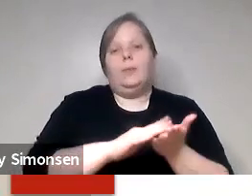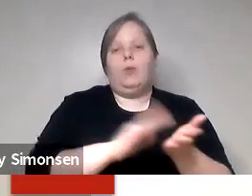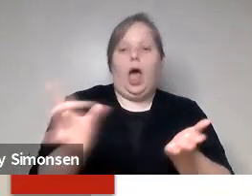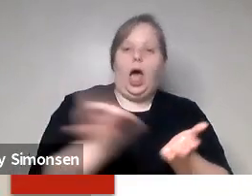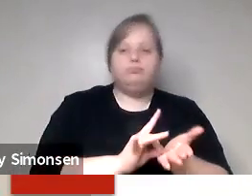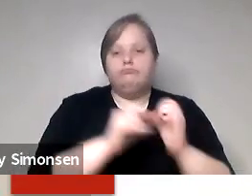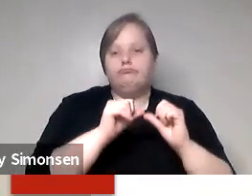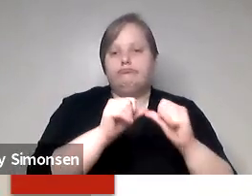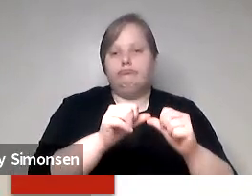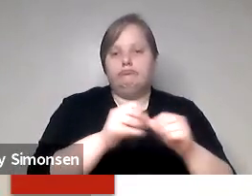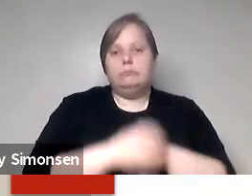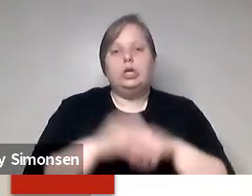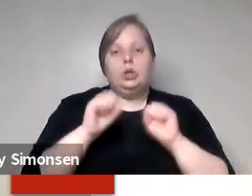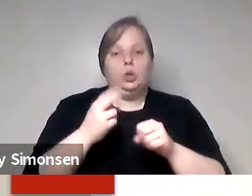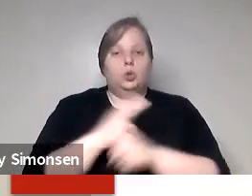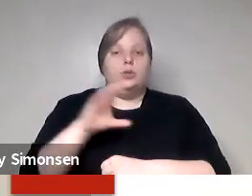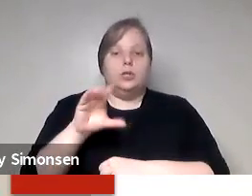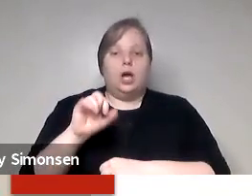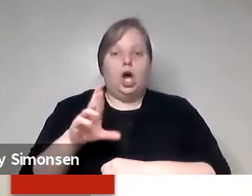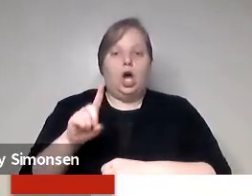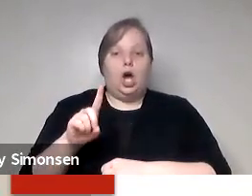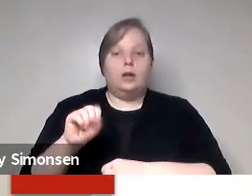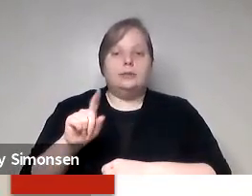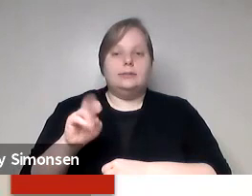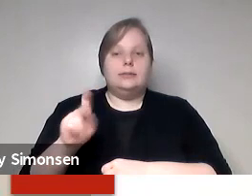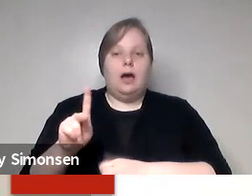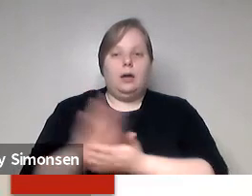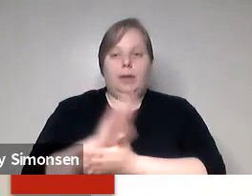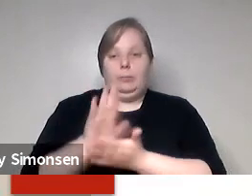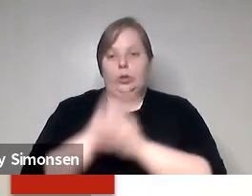use cardstock. These have an